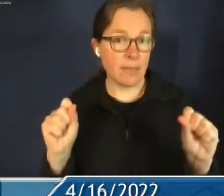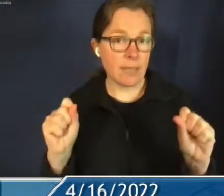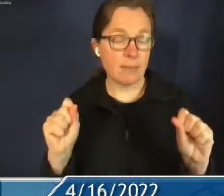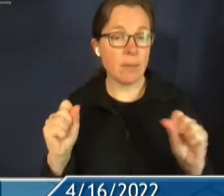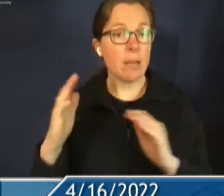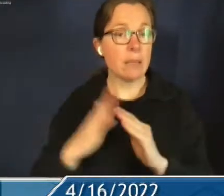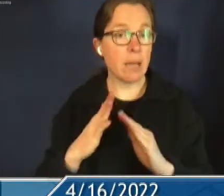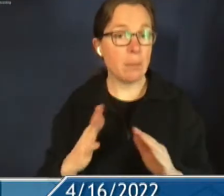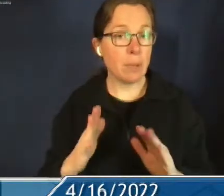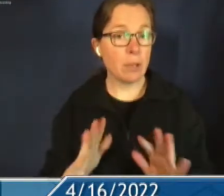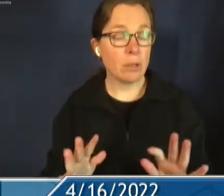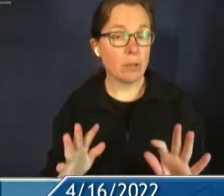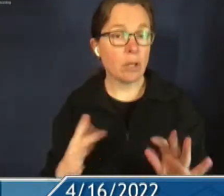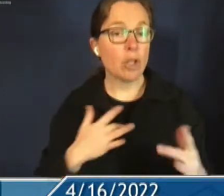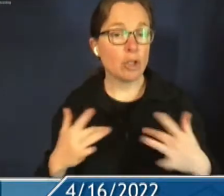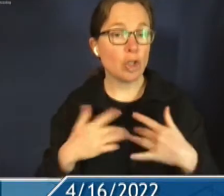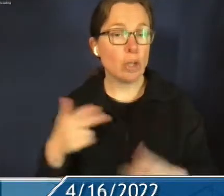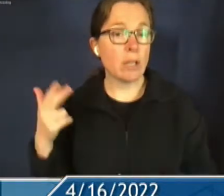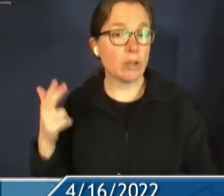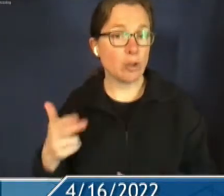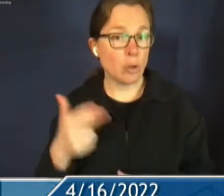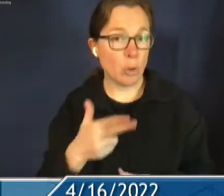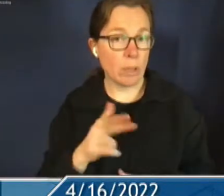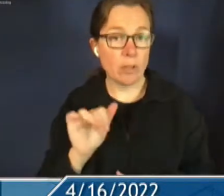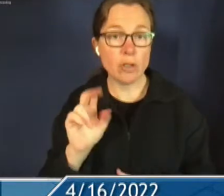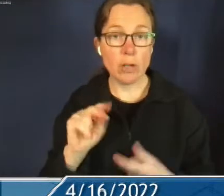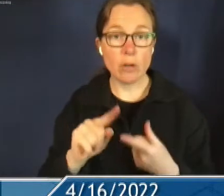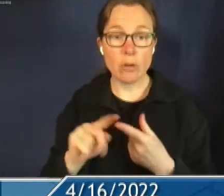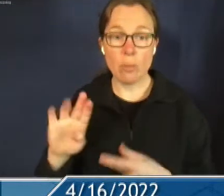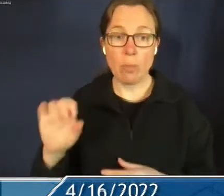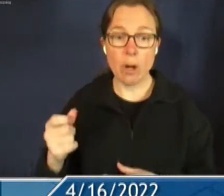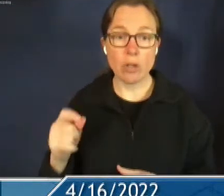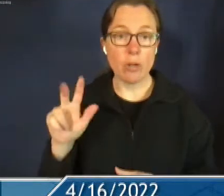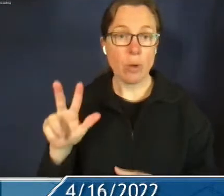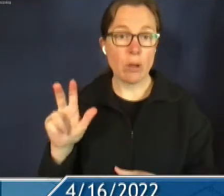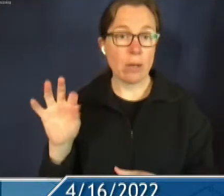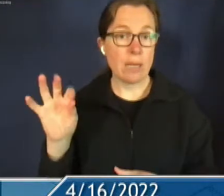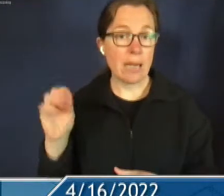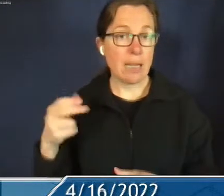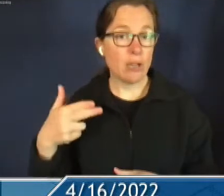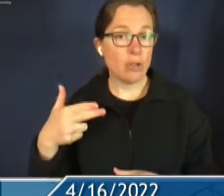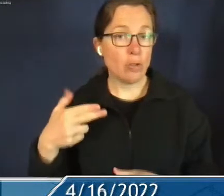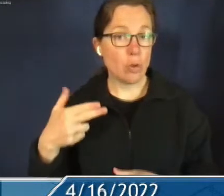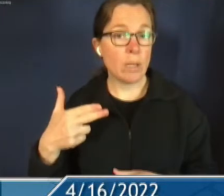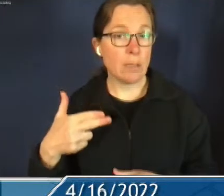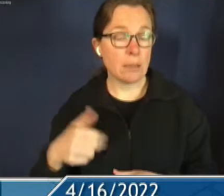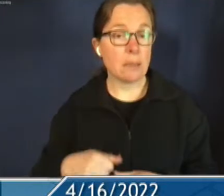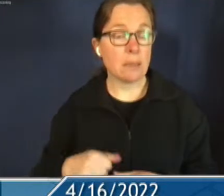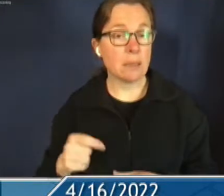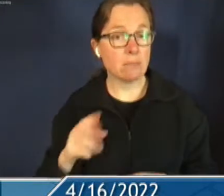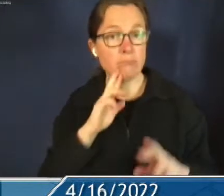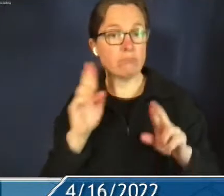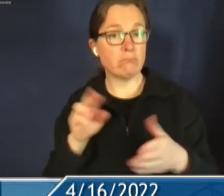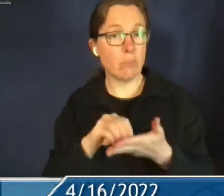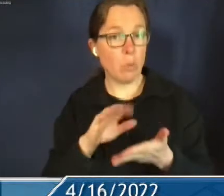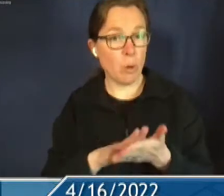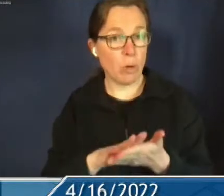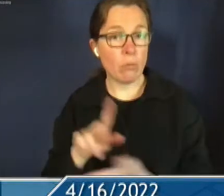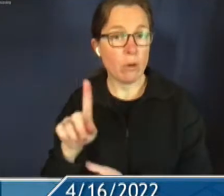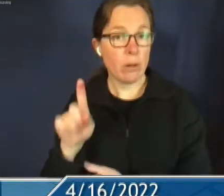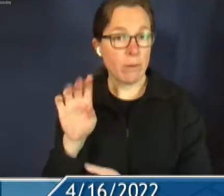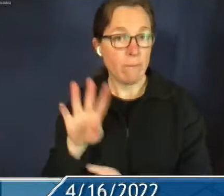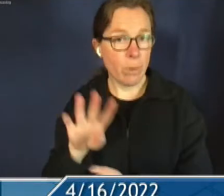with shootings. From January through March, 390 shootings were reported, where 144